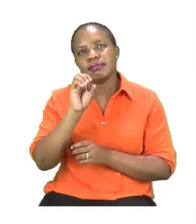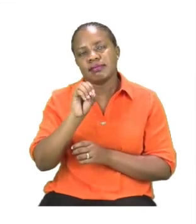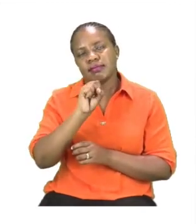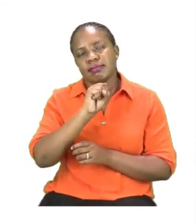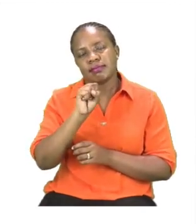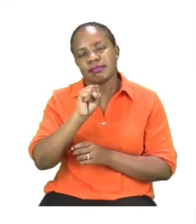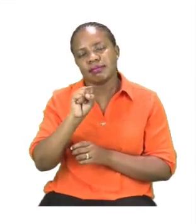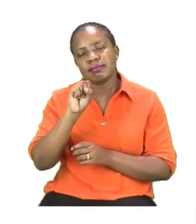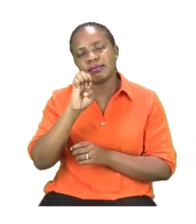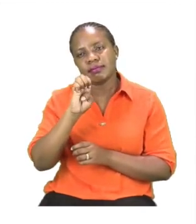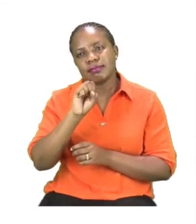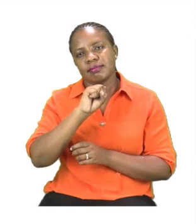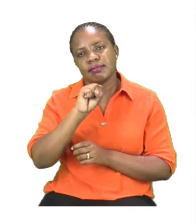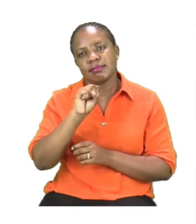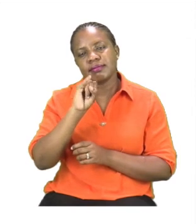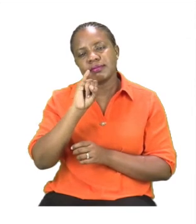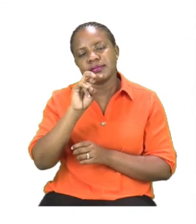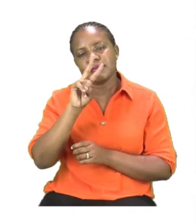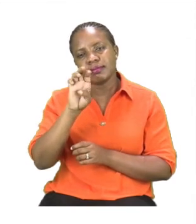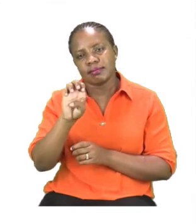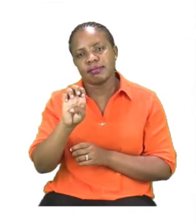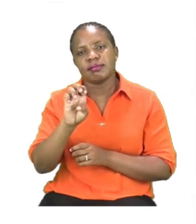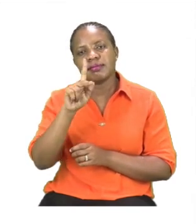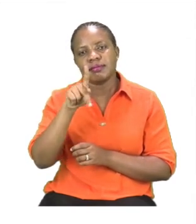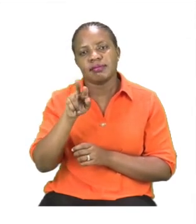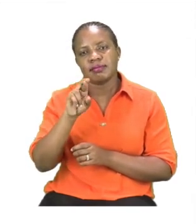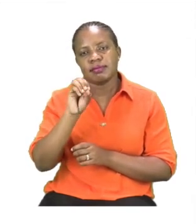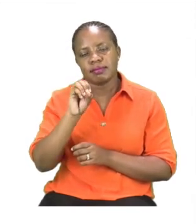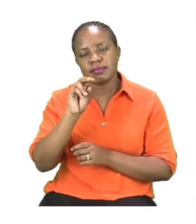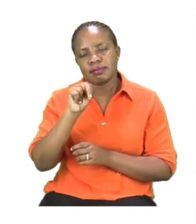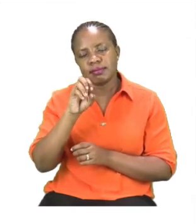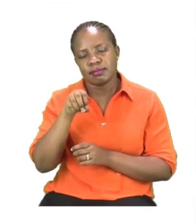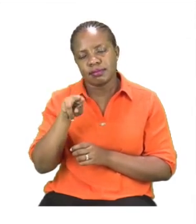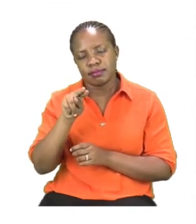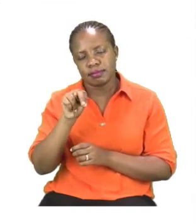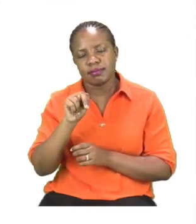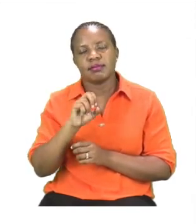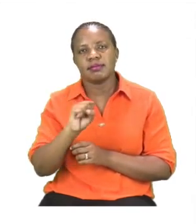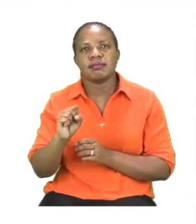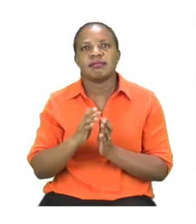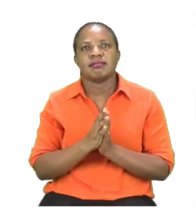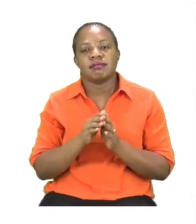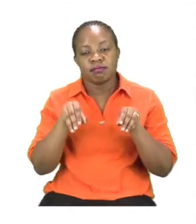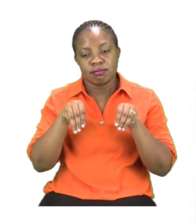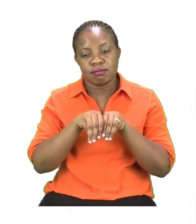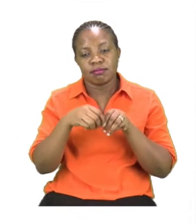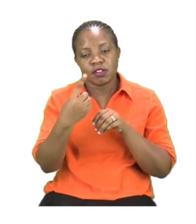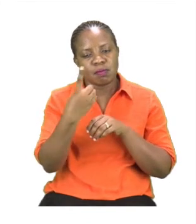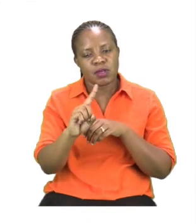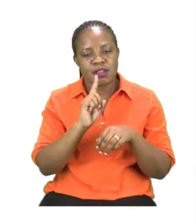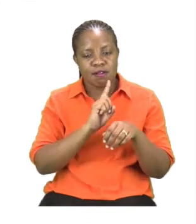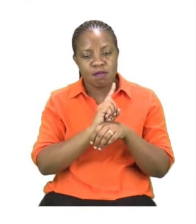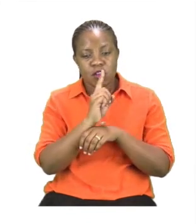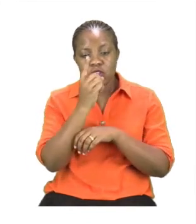belongs to who. So you are going to do this by yourself, but I'm going to give you the first two. The first